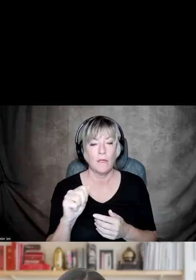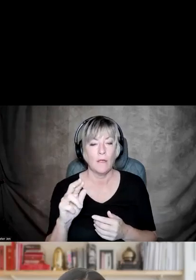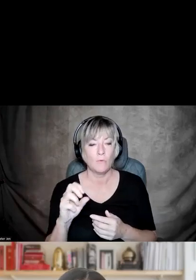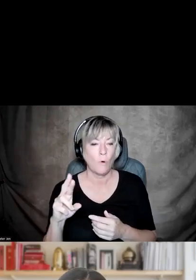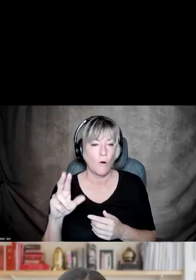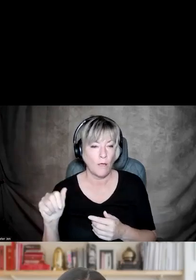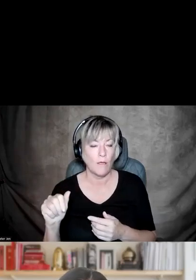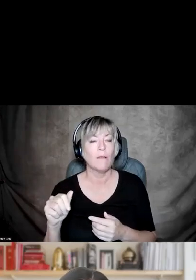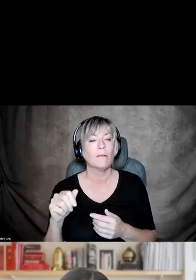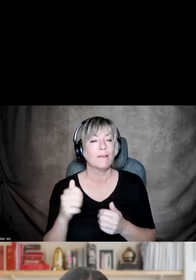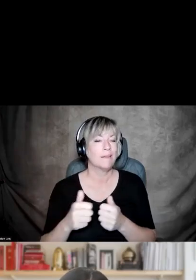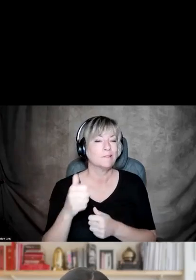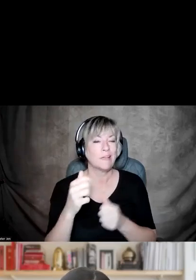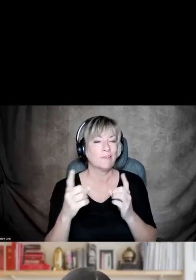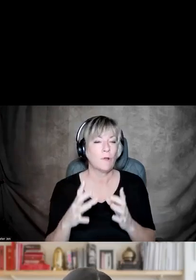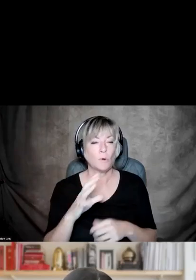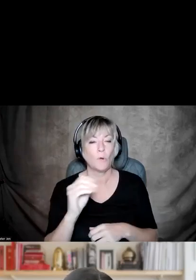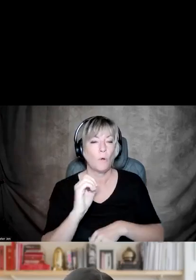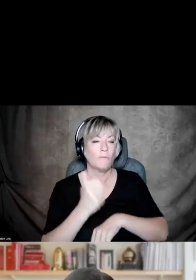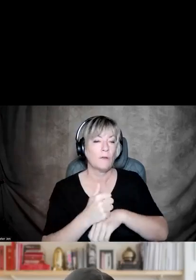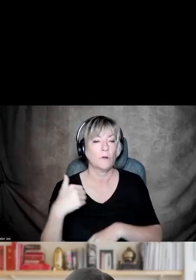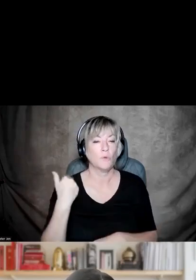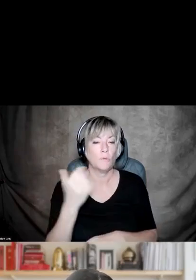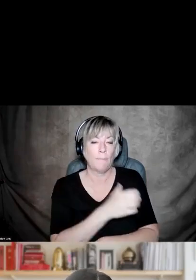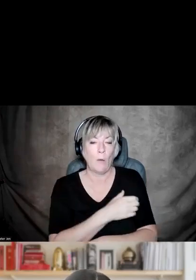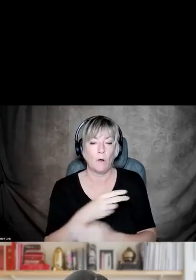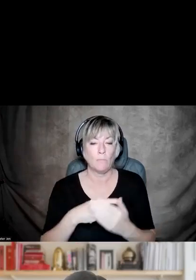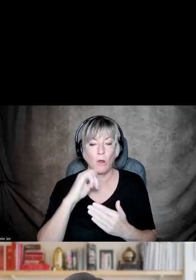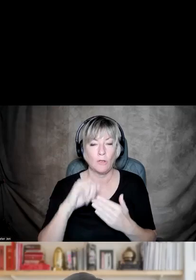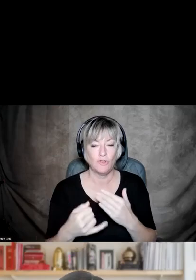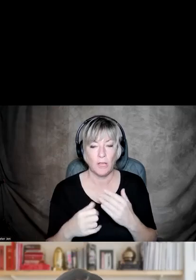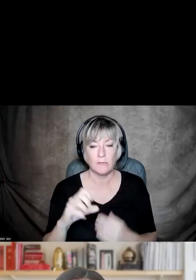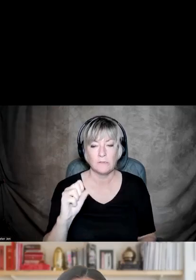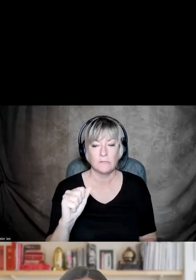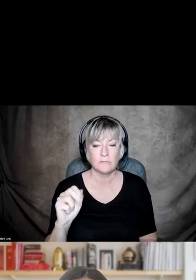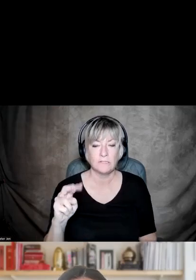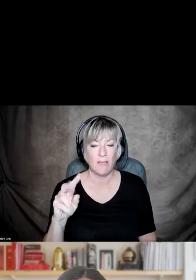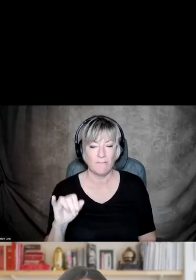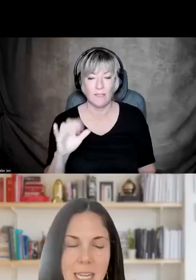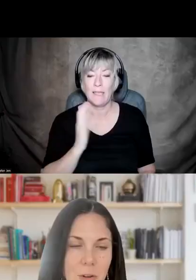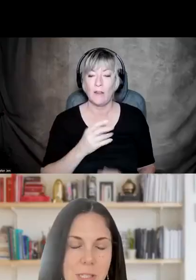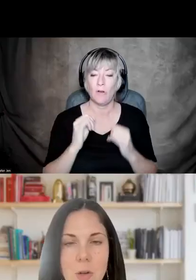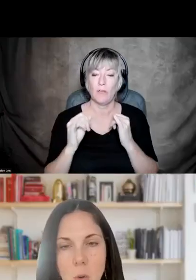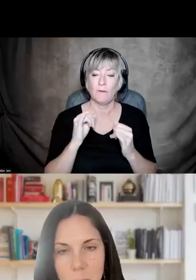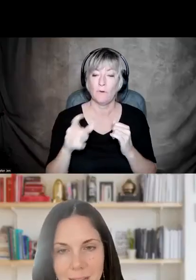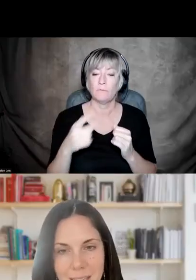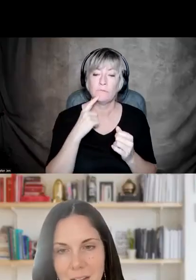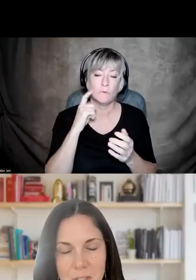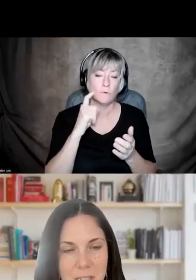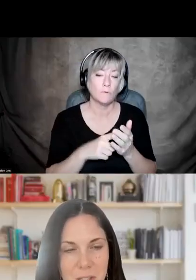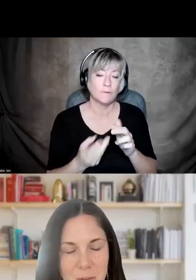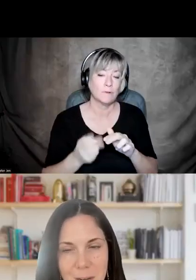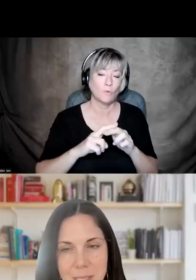executive director and co-founder of the Youth Power Project. Sanvi, in our interview, you told me you've noticed an increase in